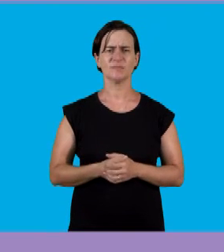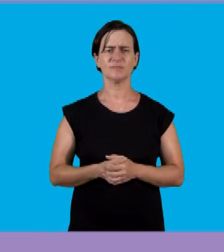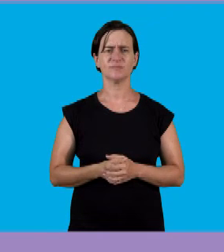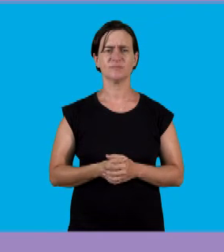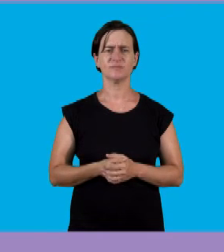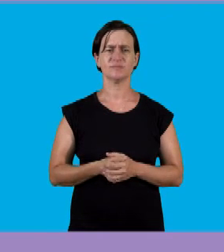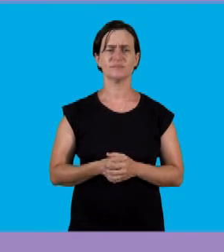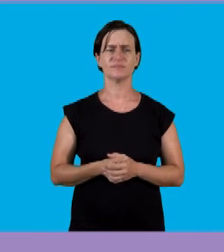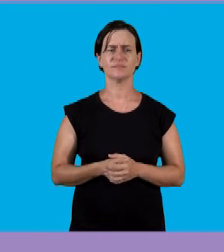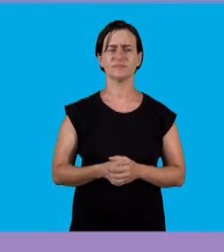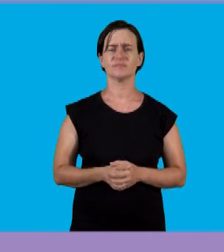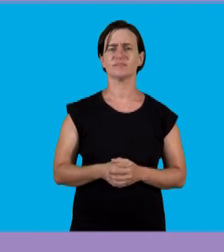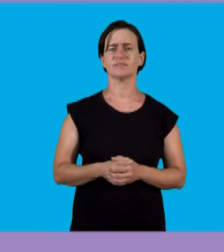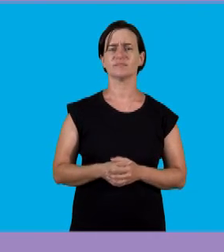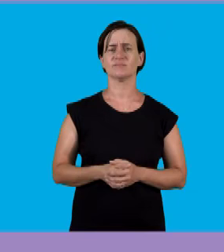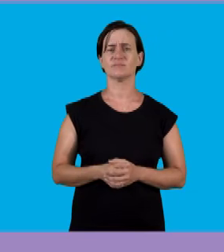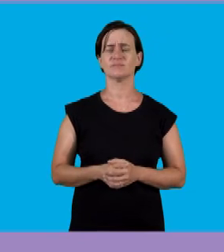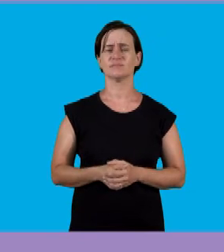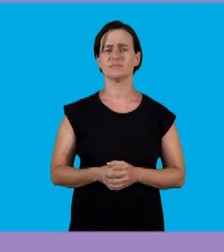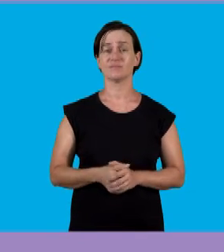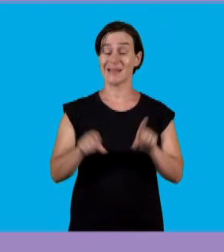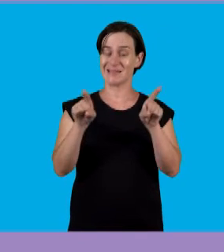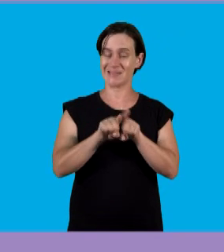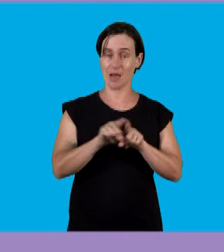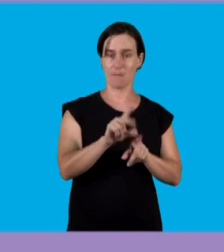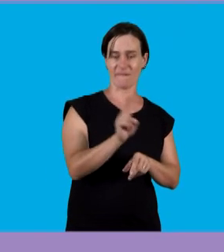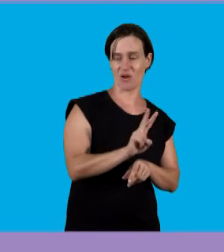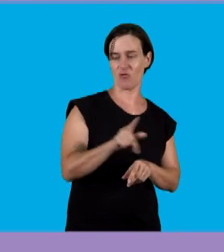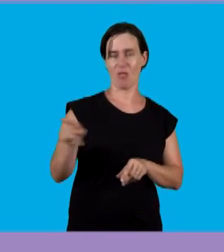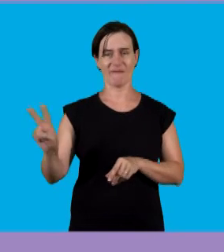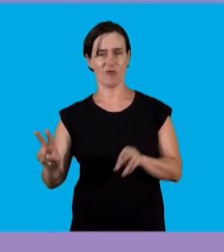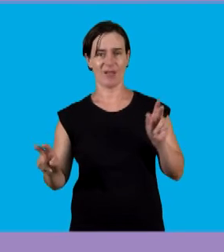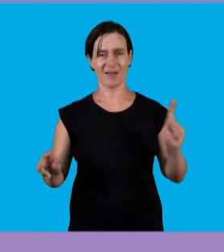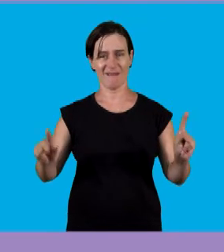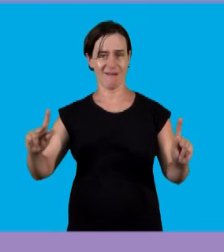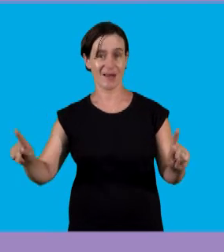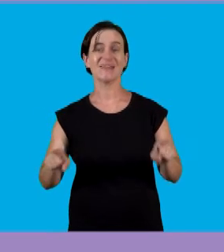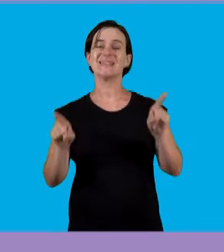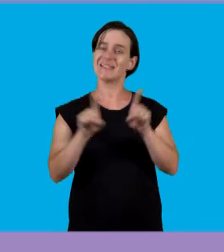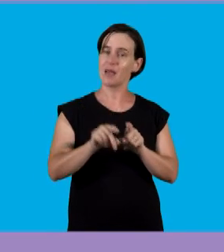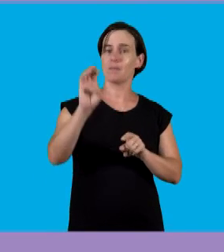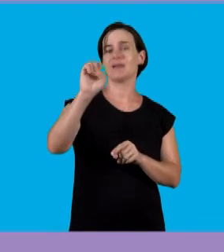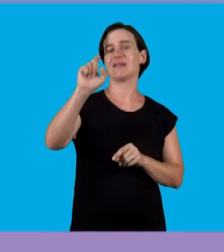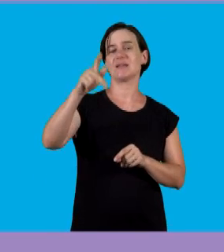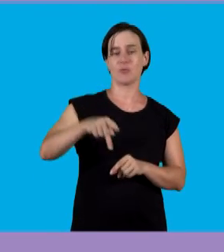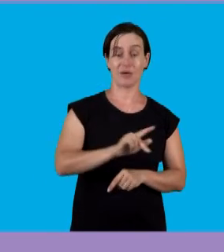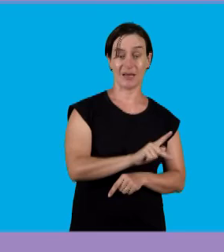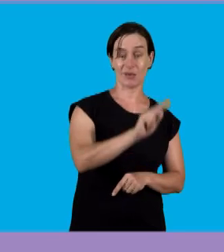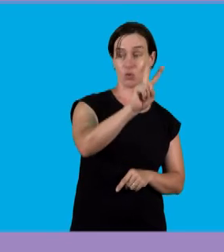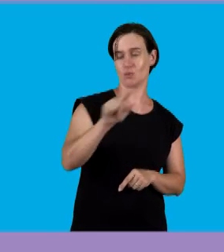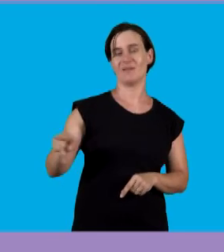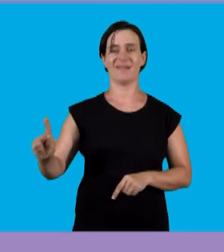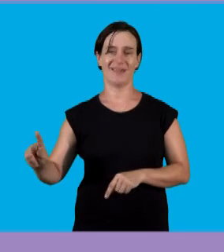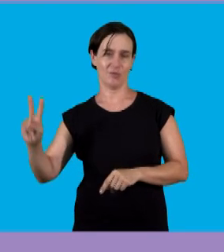terms, and the reason why we are saying that is because they have the same variable and they have